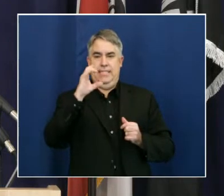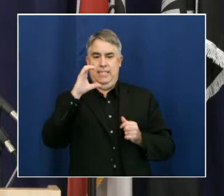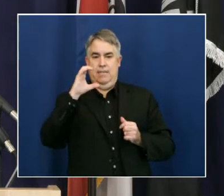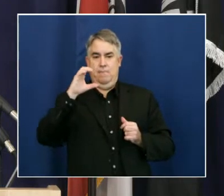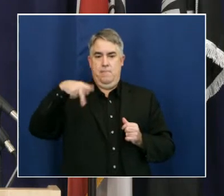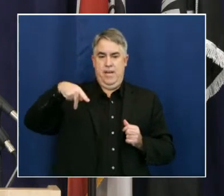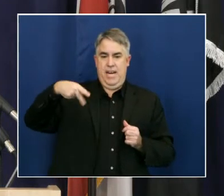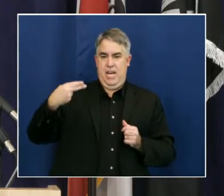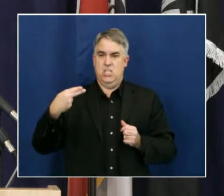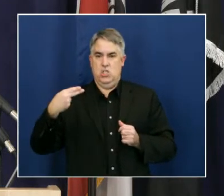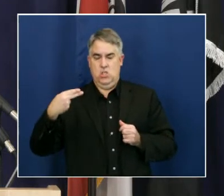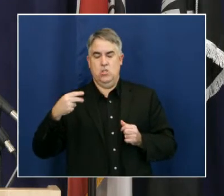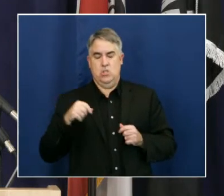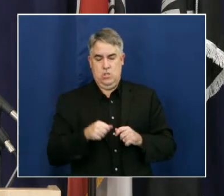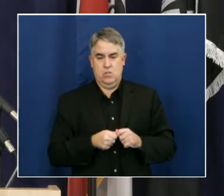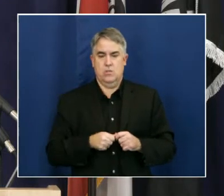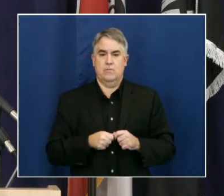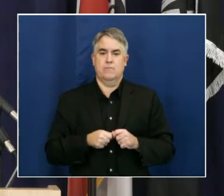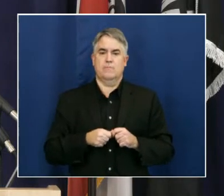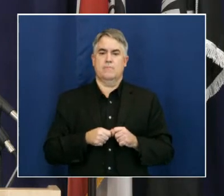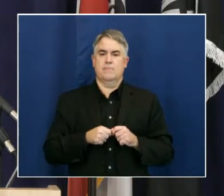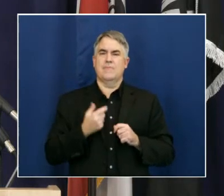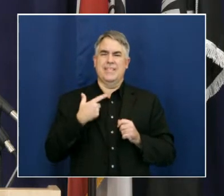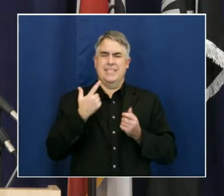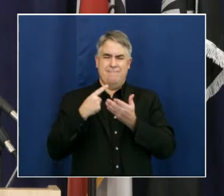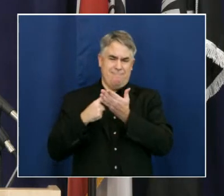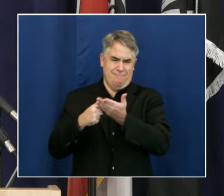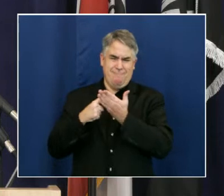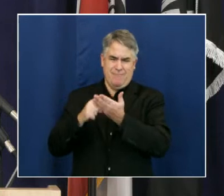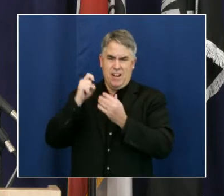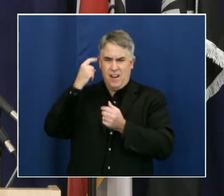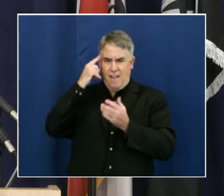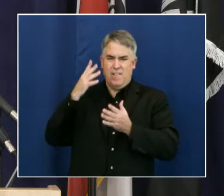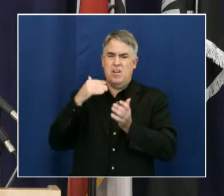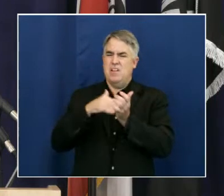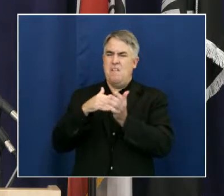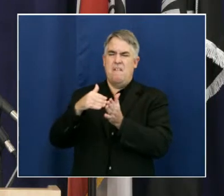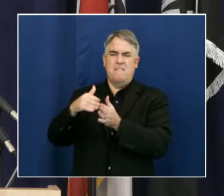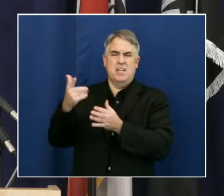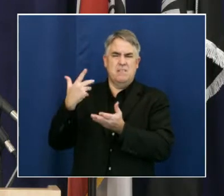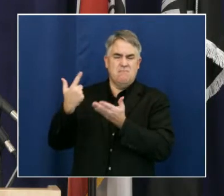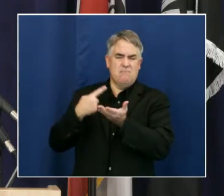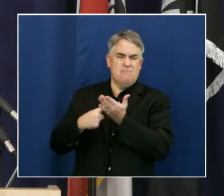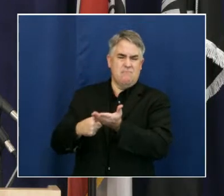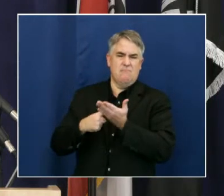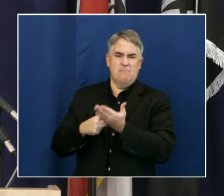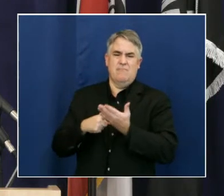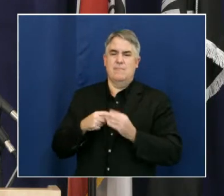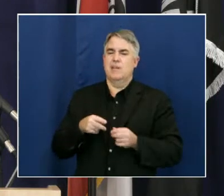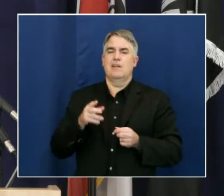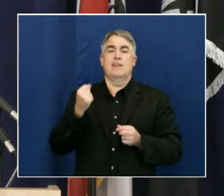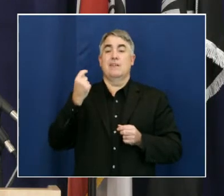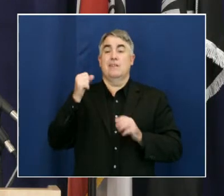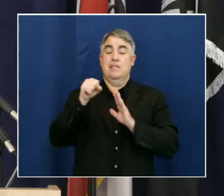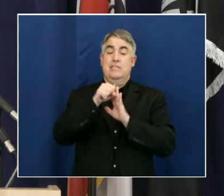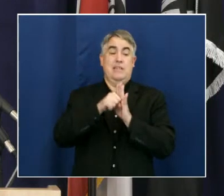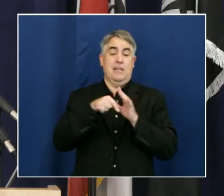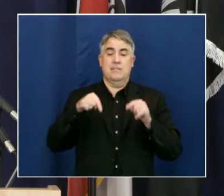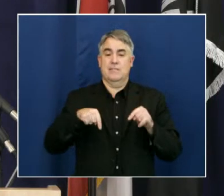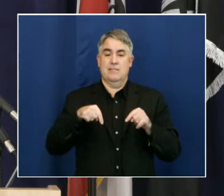and Secretary Galley on a regular basis. Again, in terms of what we need around vaccines, again, the state doesn't make the